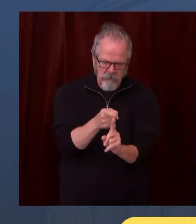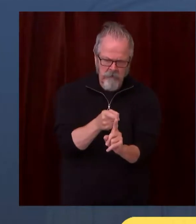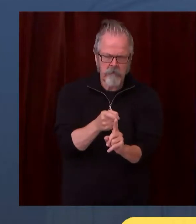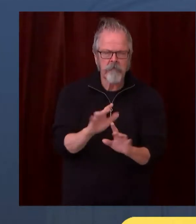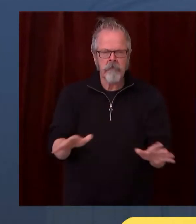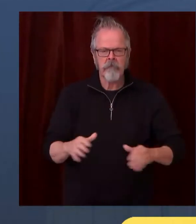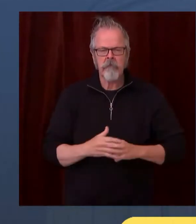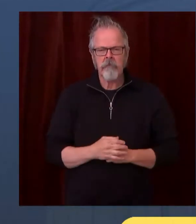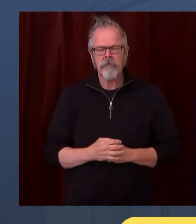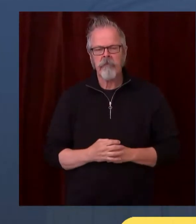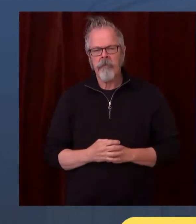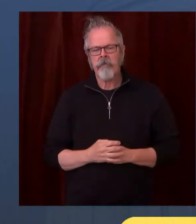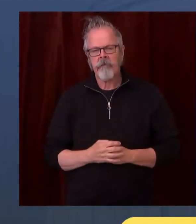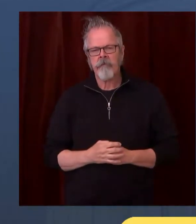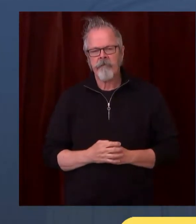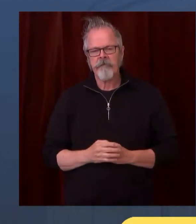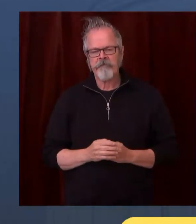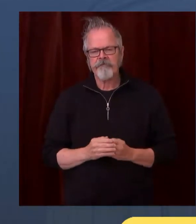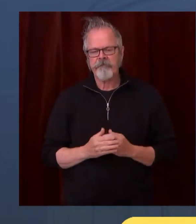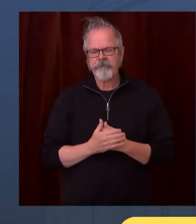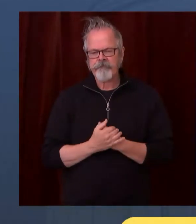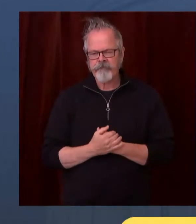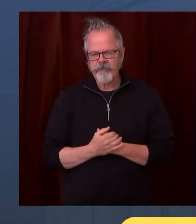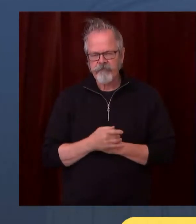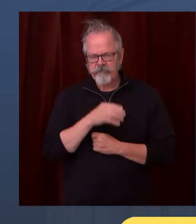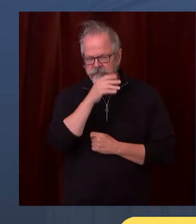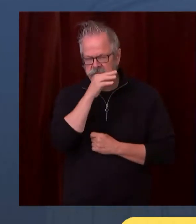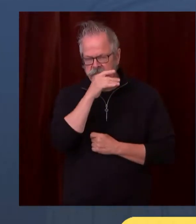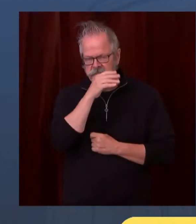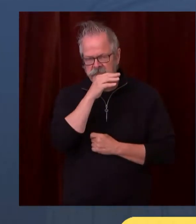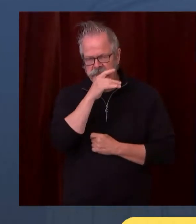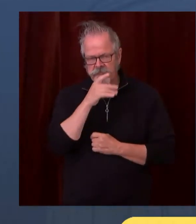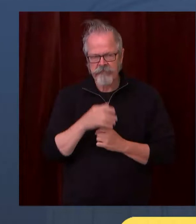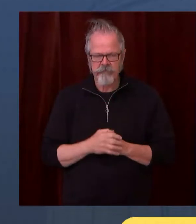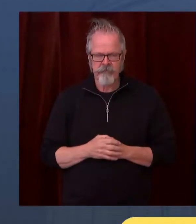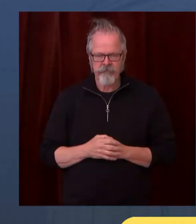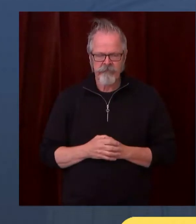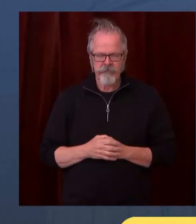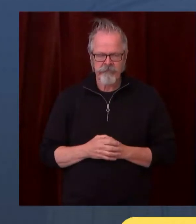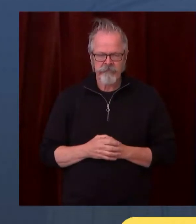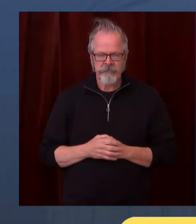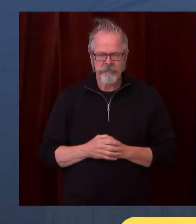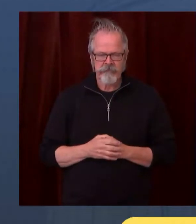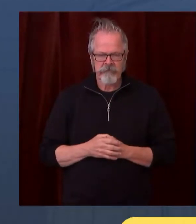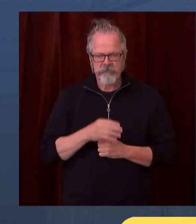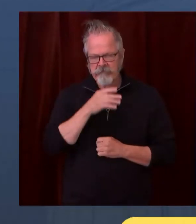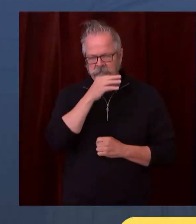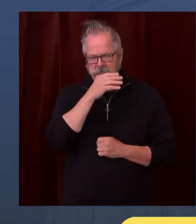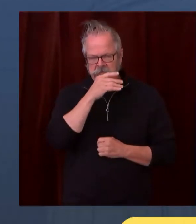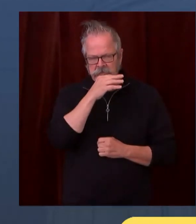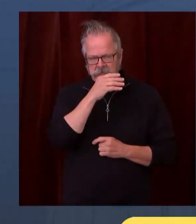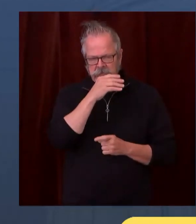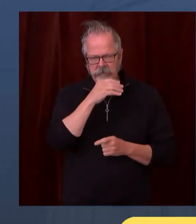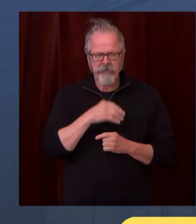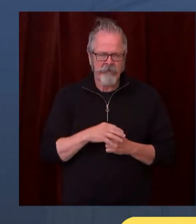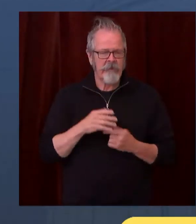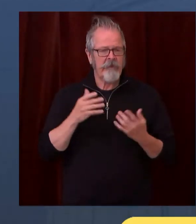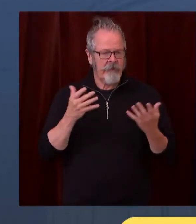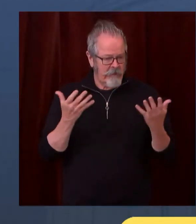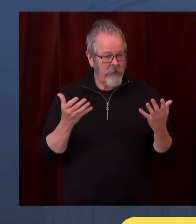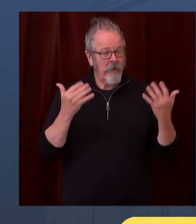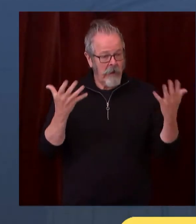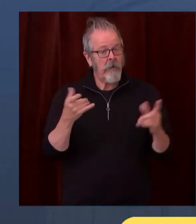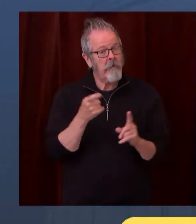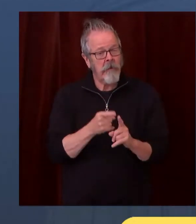have to keep, and we're going to have to keep for some period of time. And that is that we have bent the curve down once